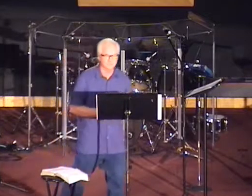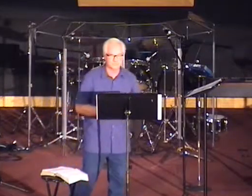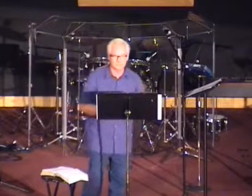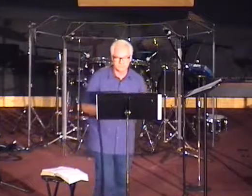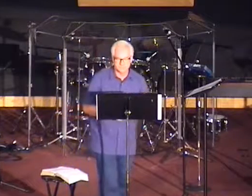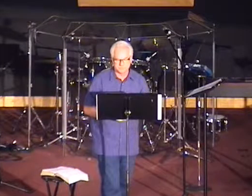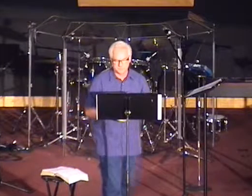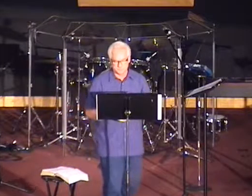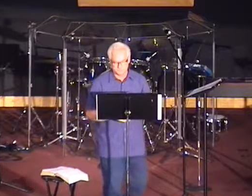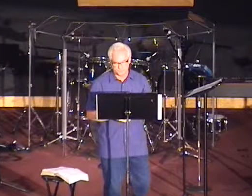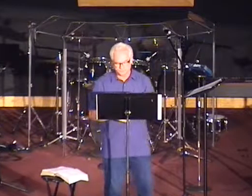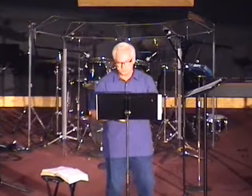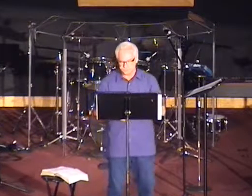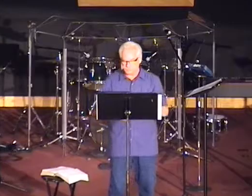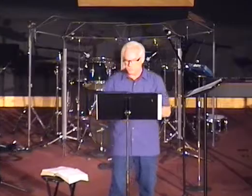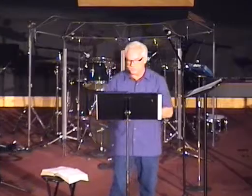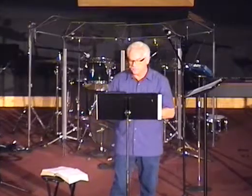time.